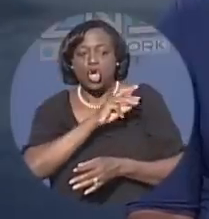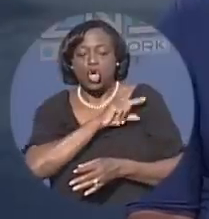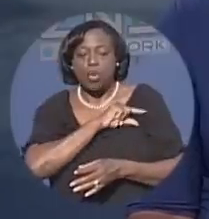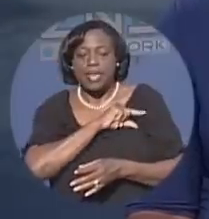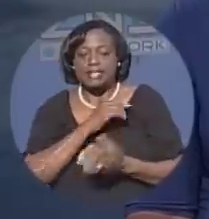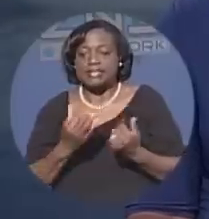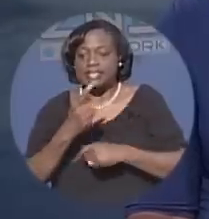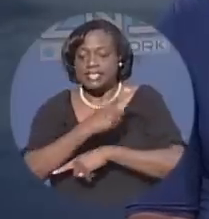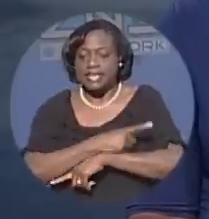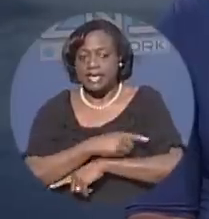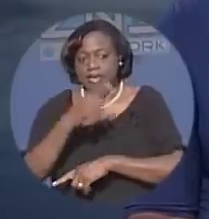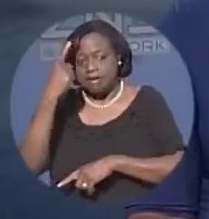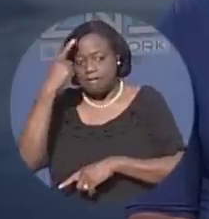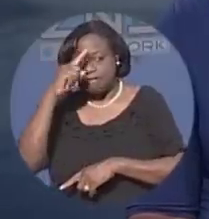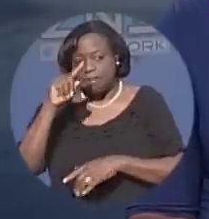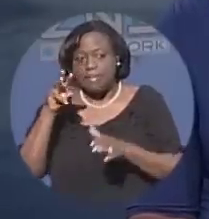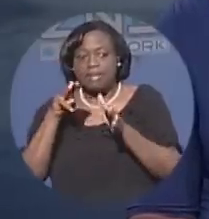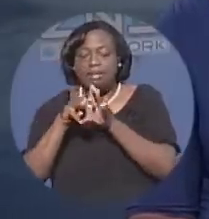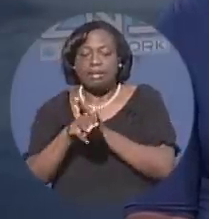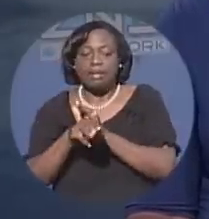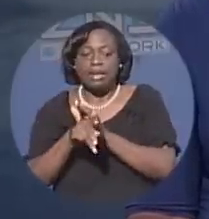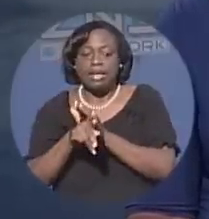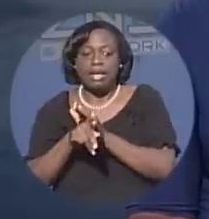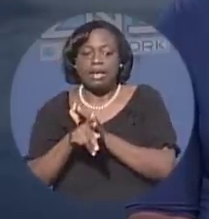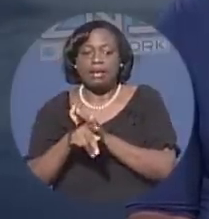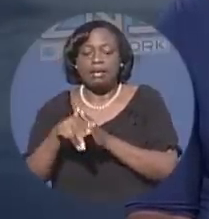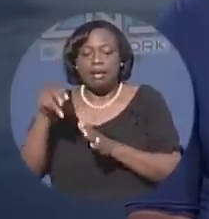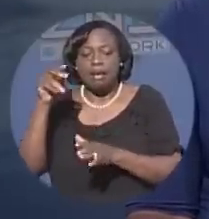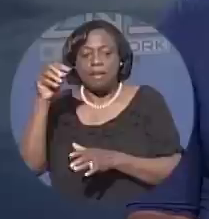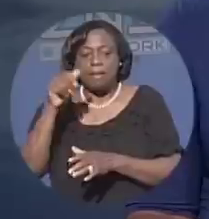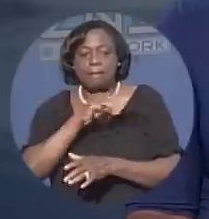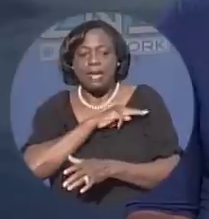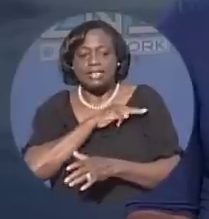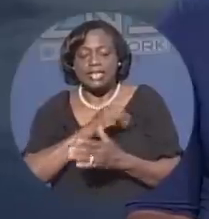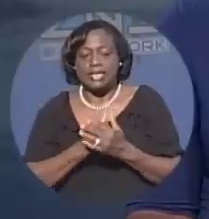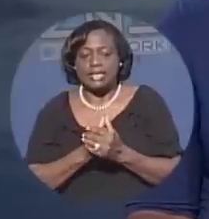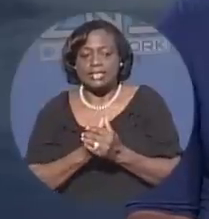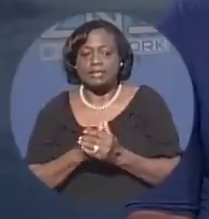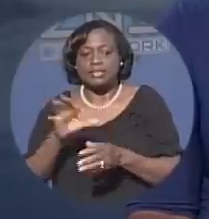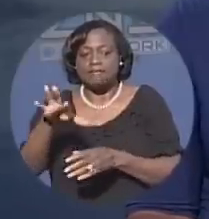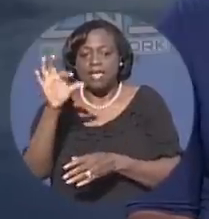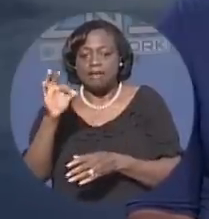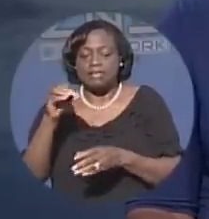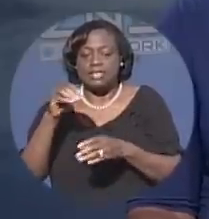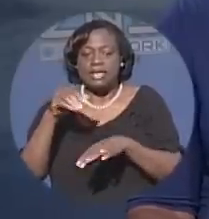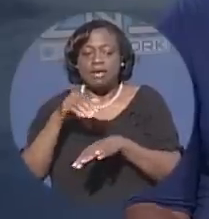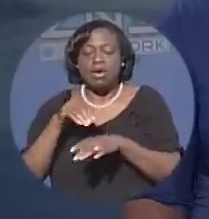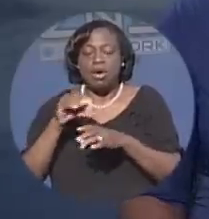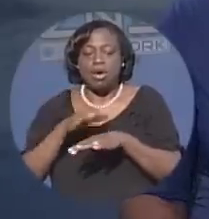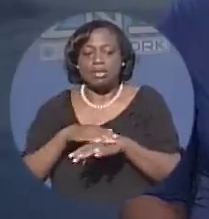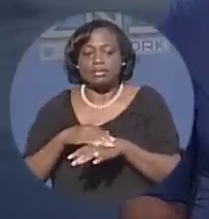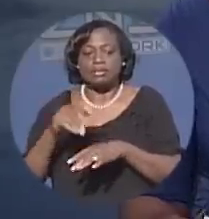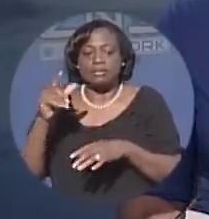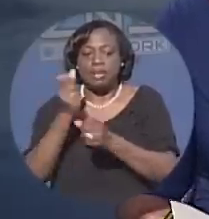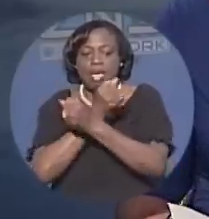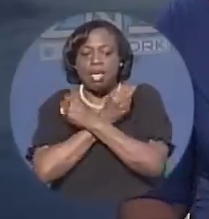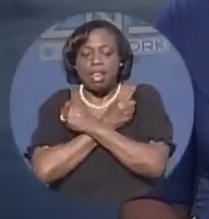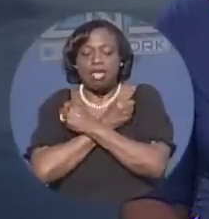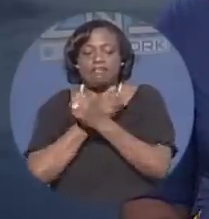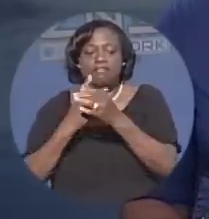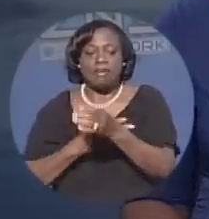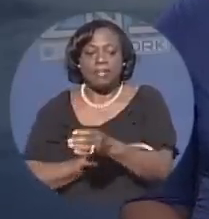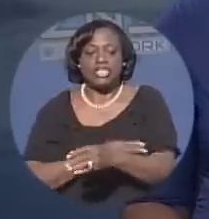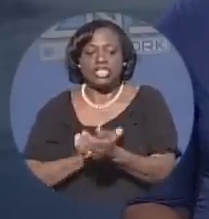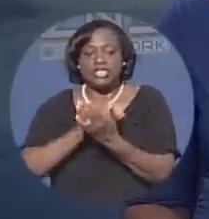national was found dead, shot to death, at the entrance of Love Beach on September 16th. Clark was not called on to enter a